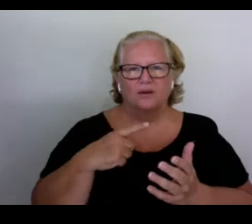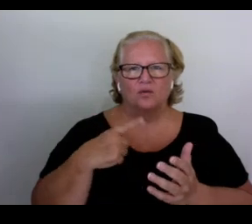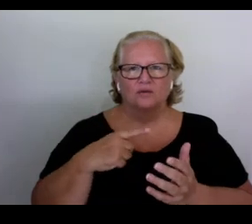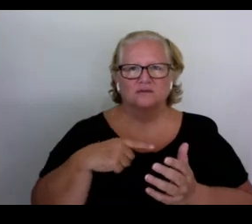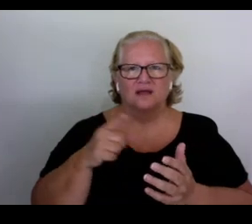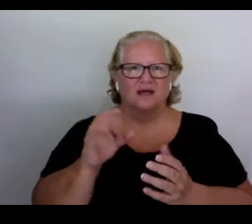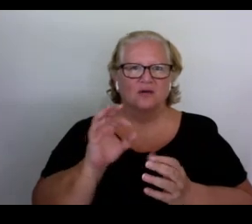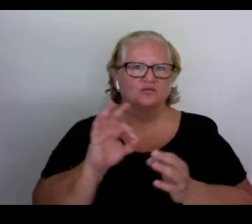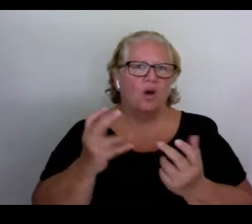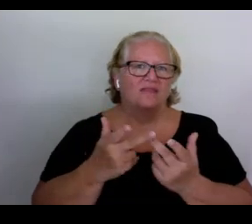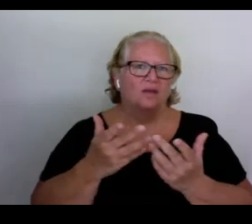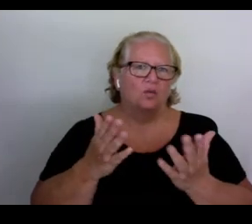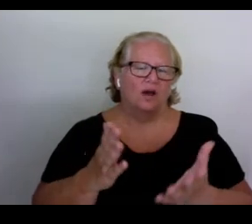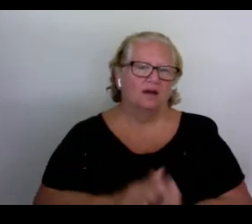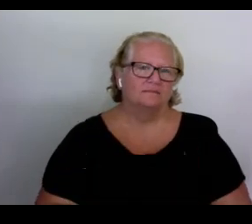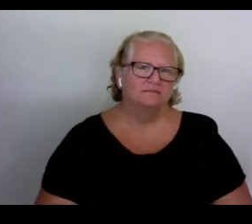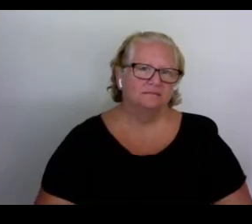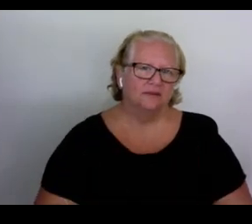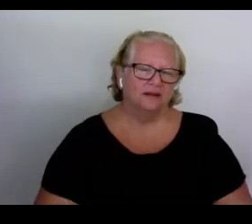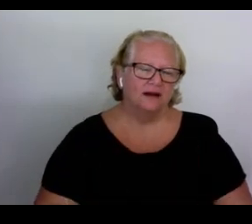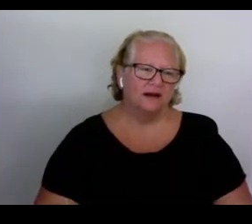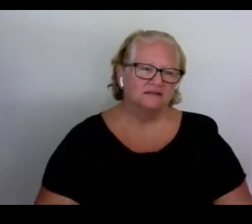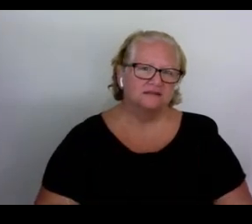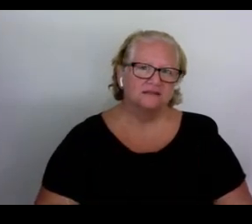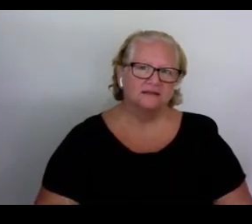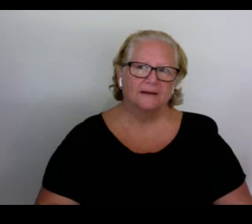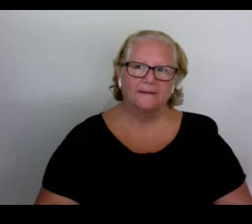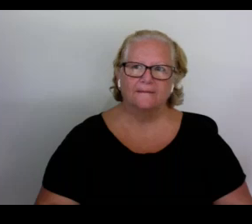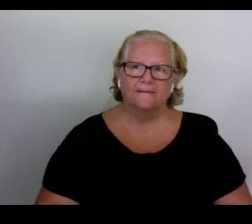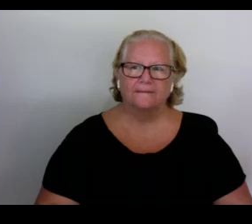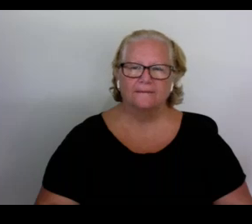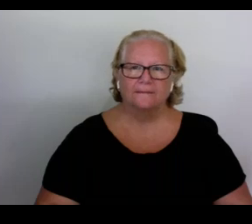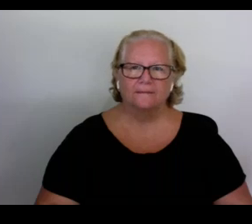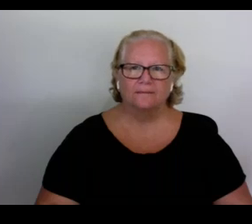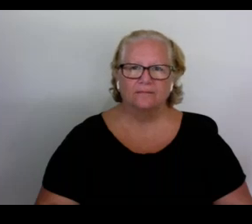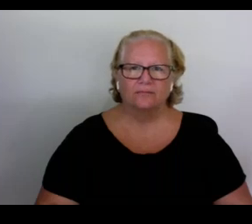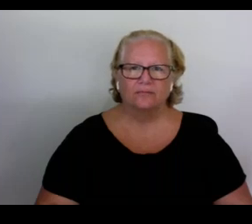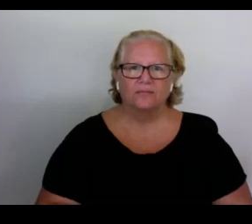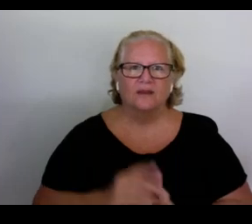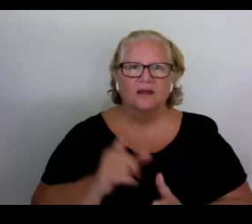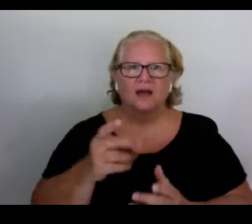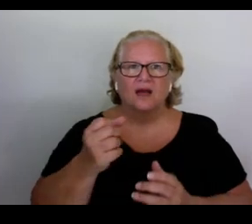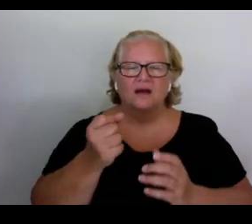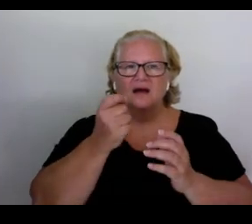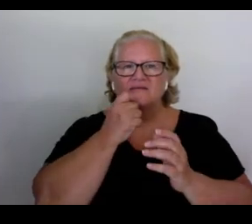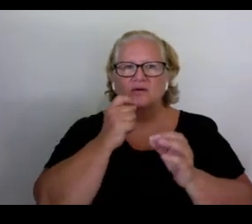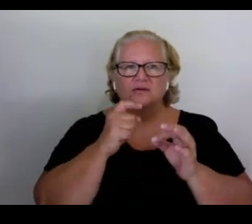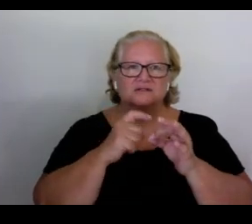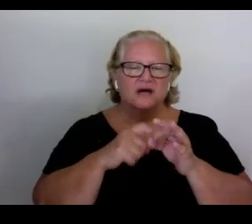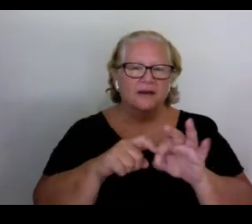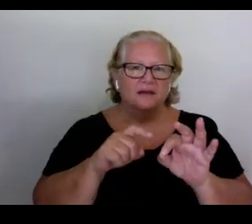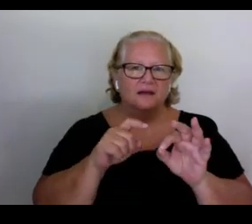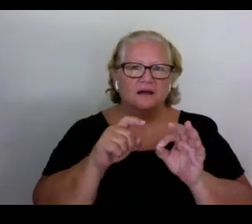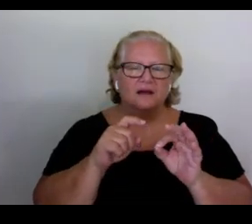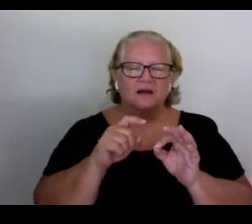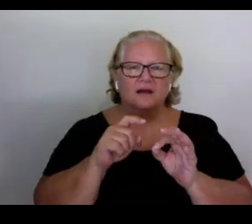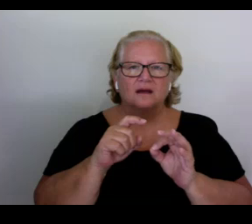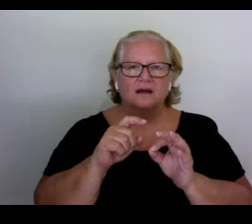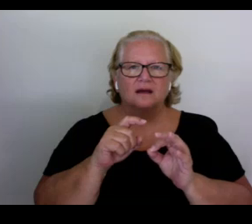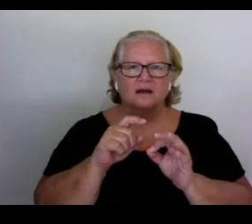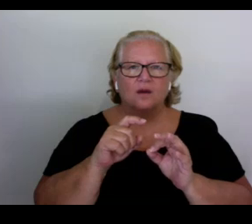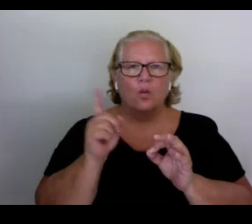no other way. We just had a couple of questions back on, so back on the car, what